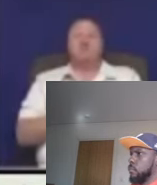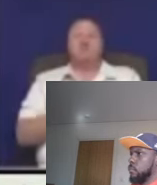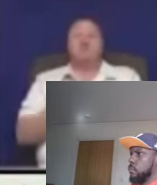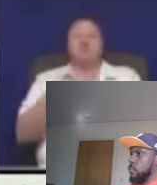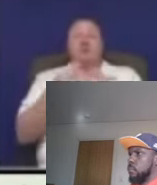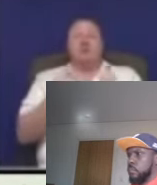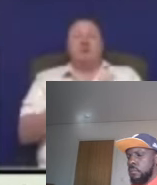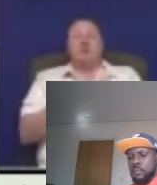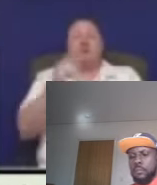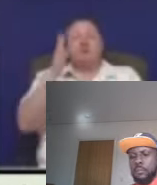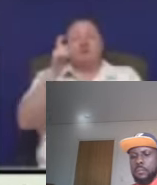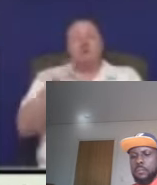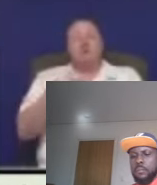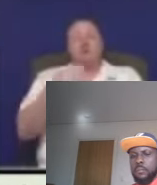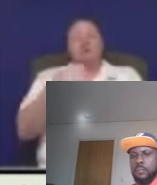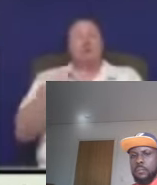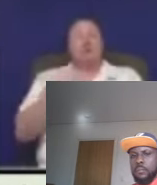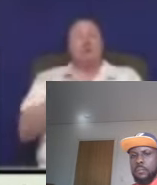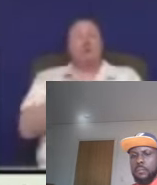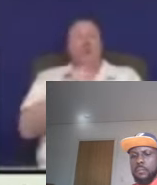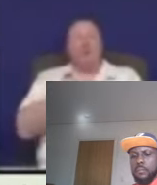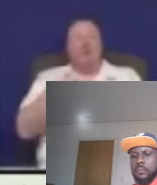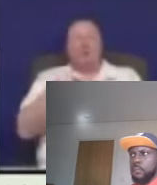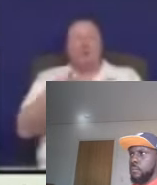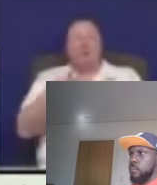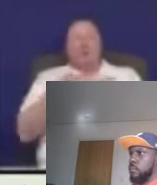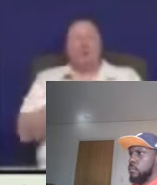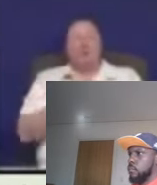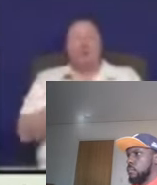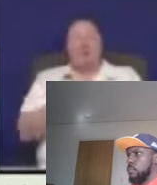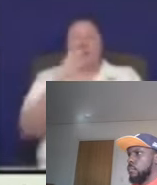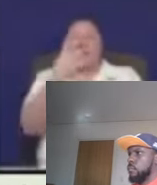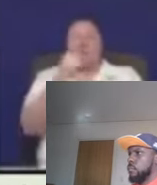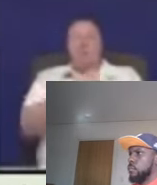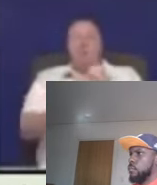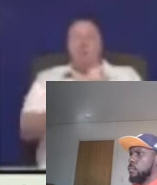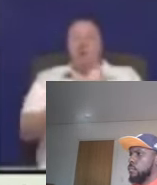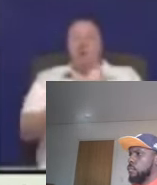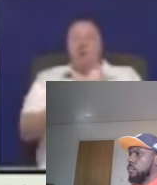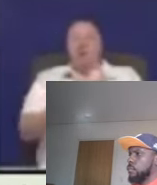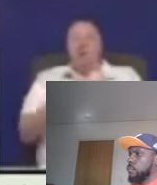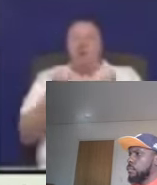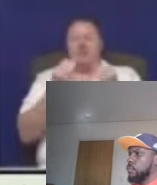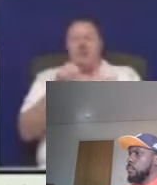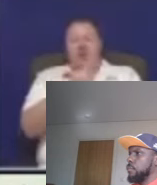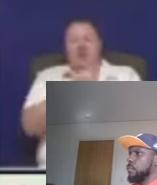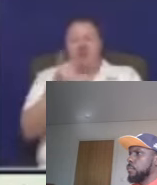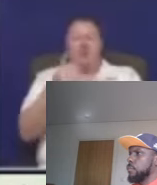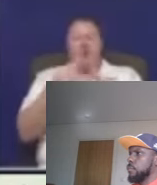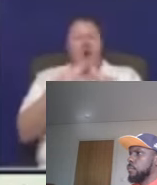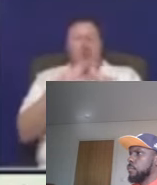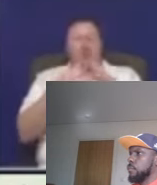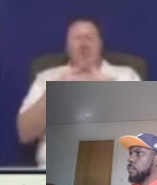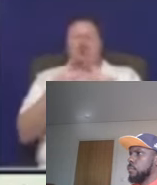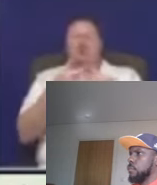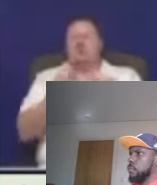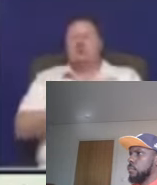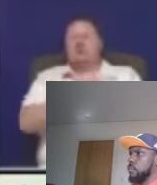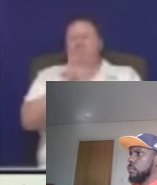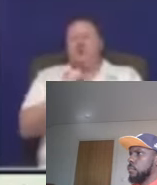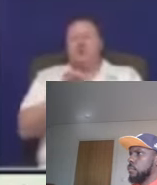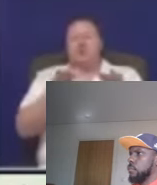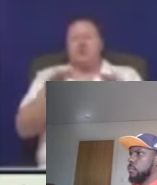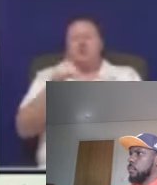Deputy Speaker, members of the National Assembly, over the last 4 months, many of you in this House and South Africans across the